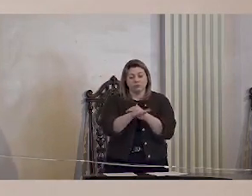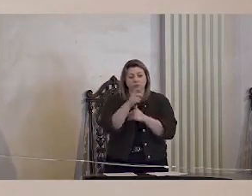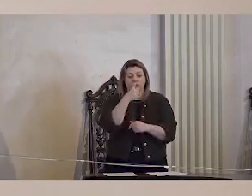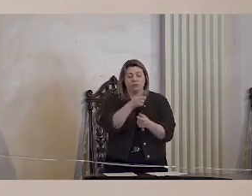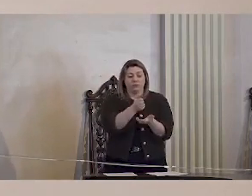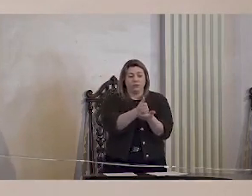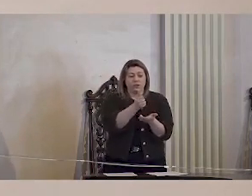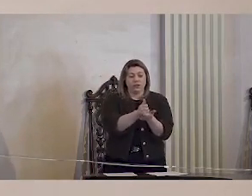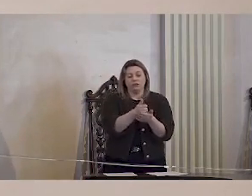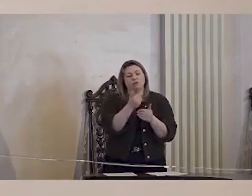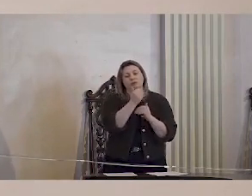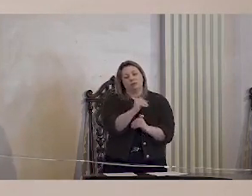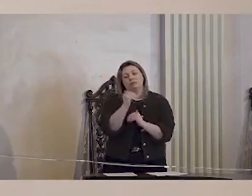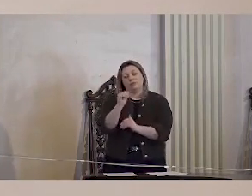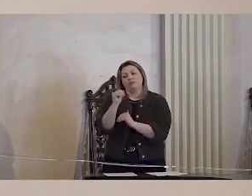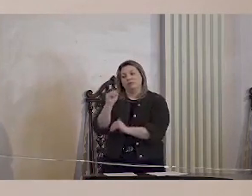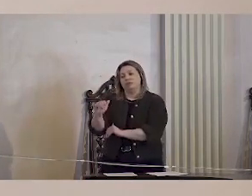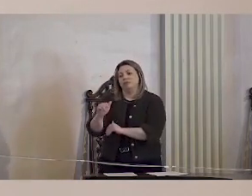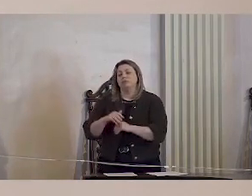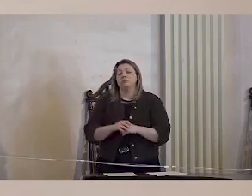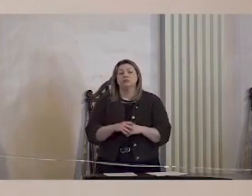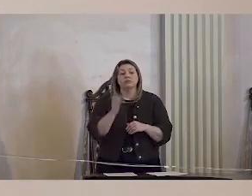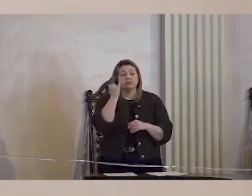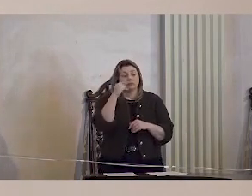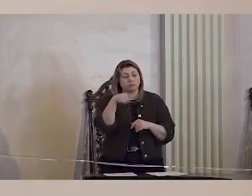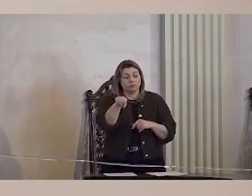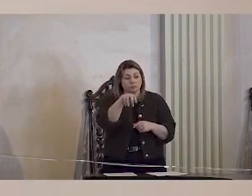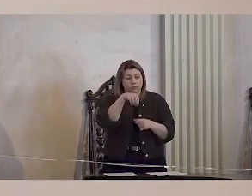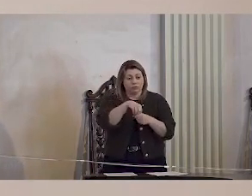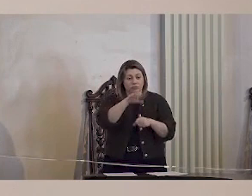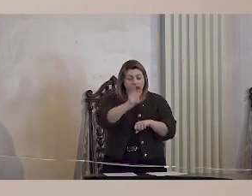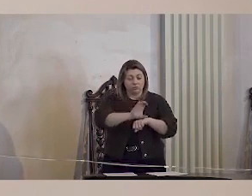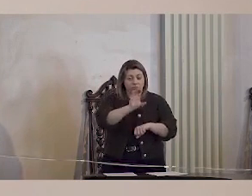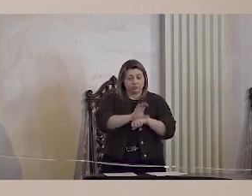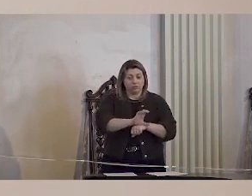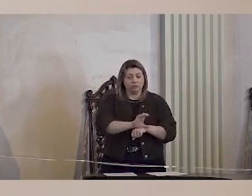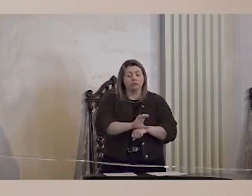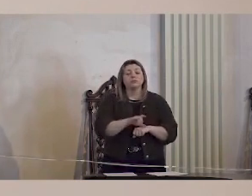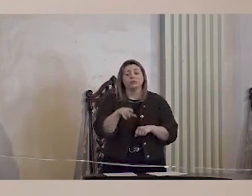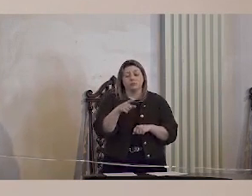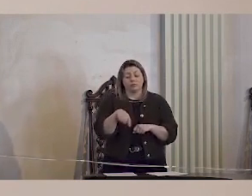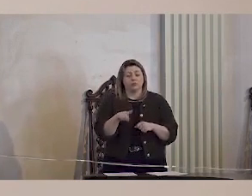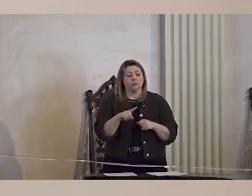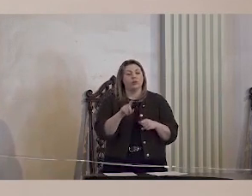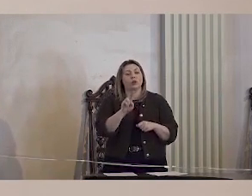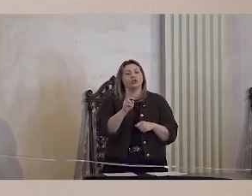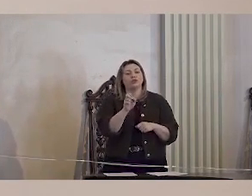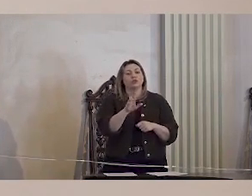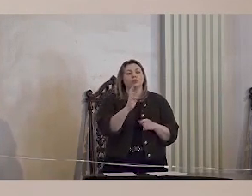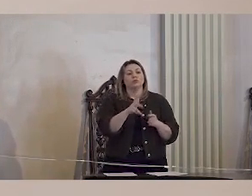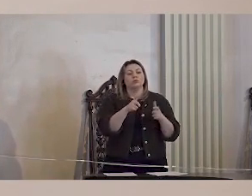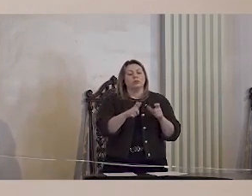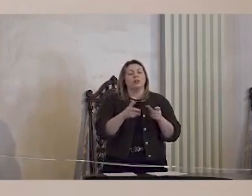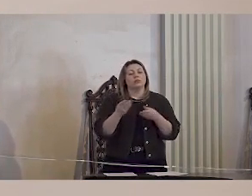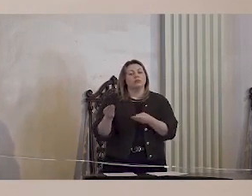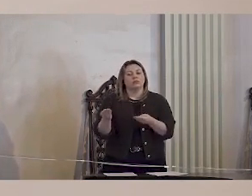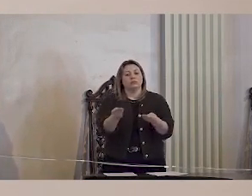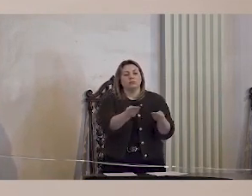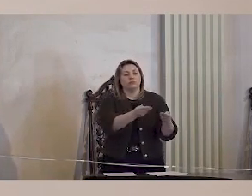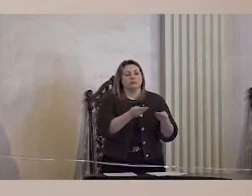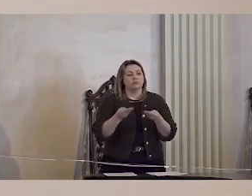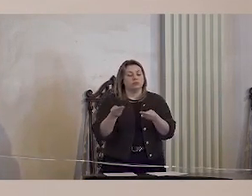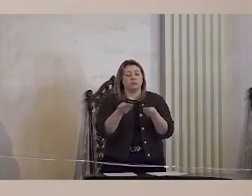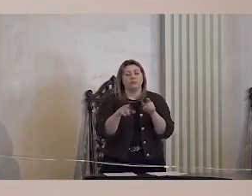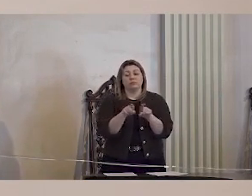aid is most limited. If you're in the sanctuary, the ushers will be passing the plate for our offering. You can